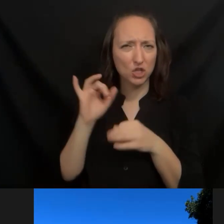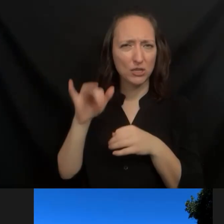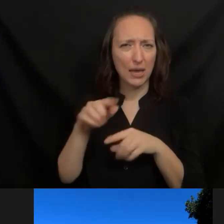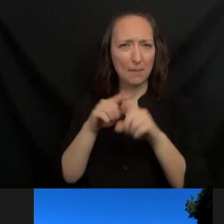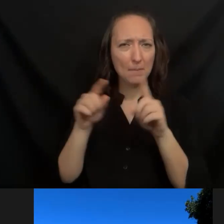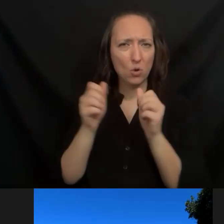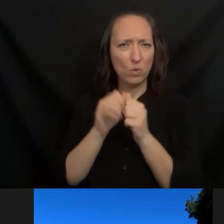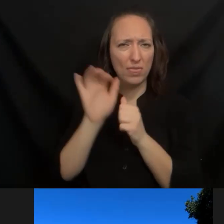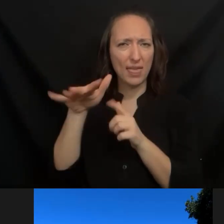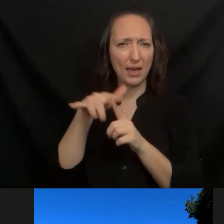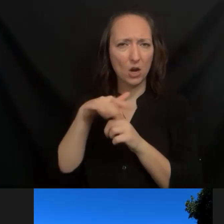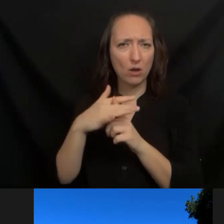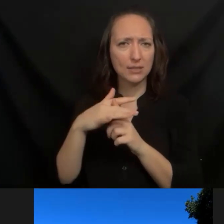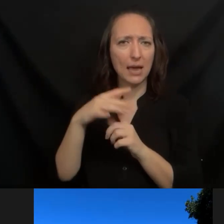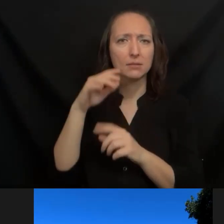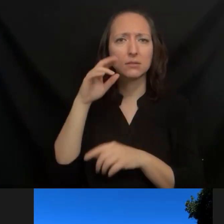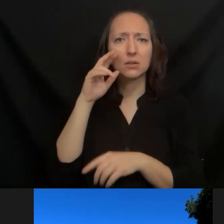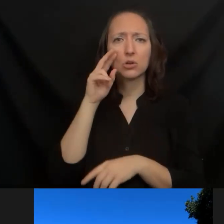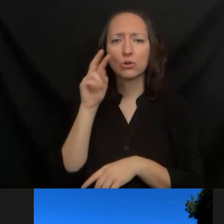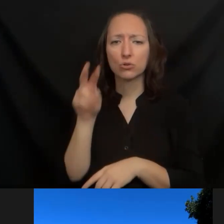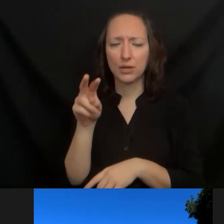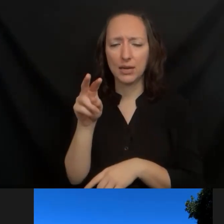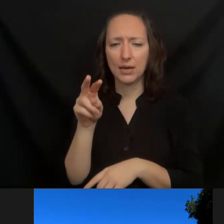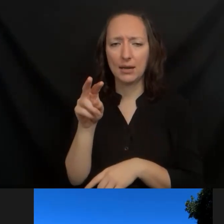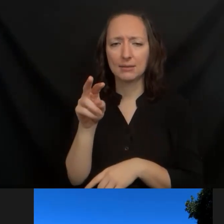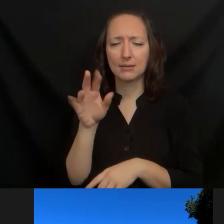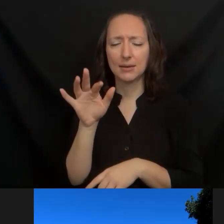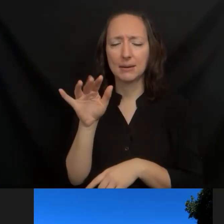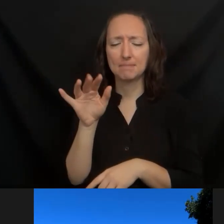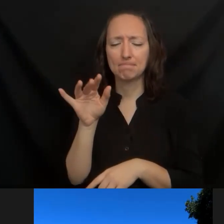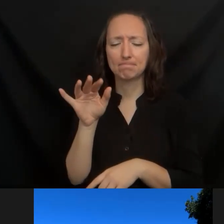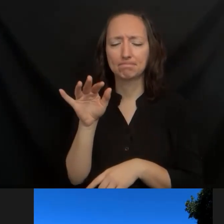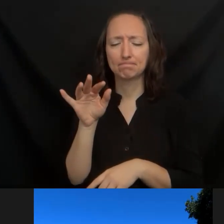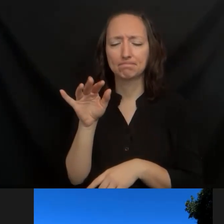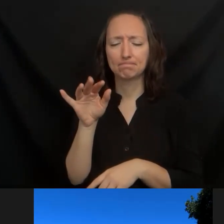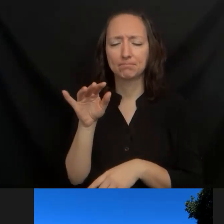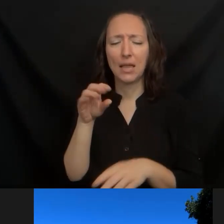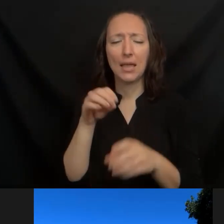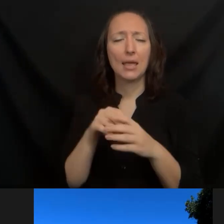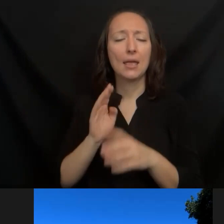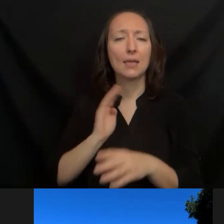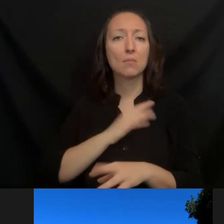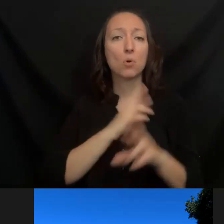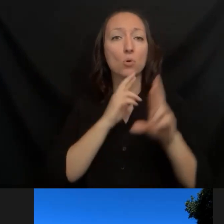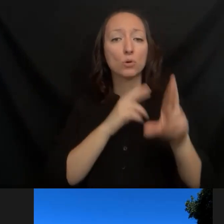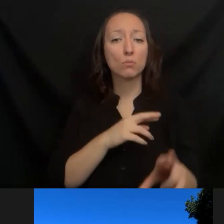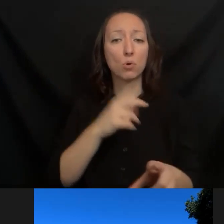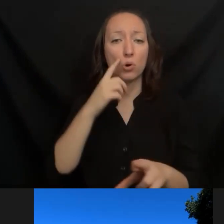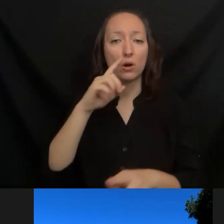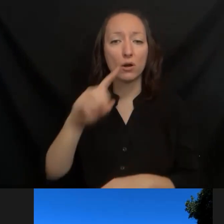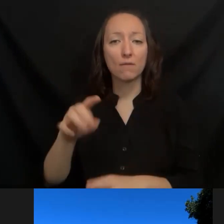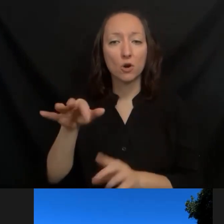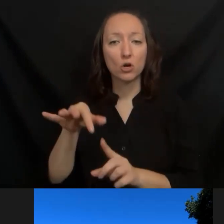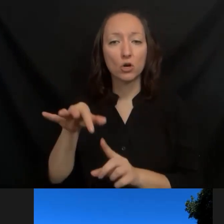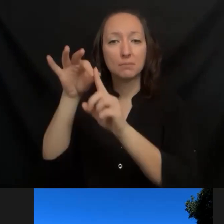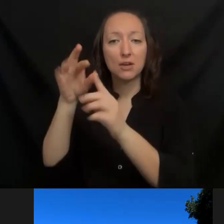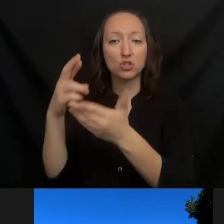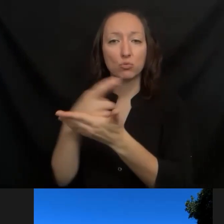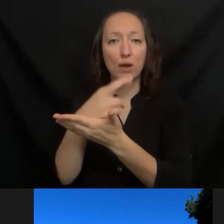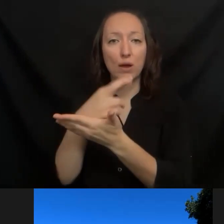context, looking at, further in the board report about special revenues that have